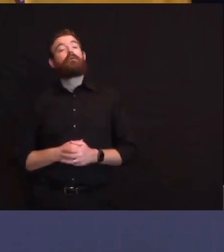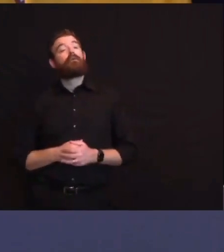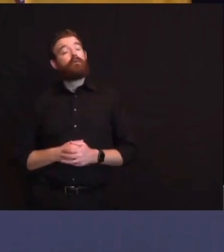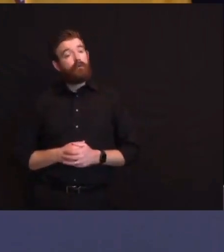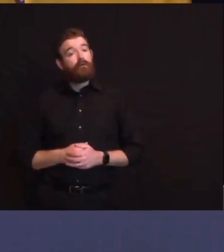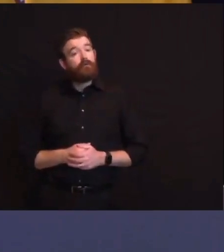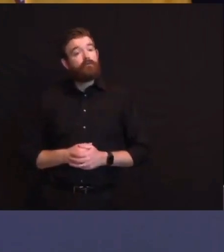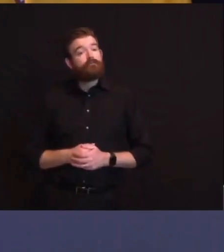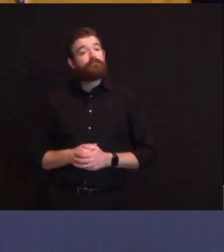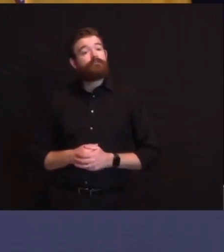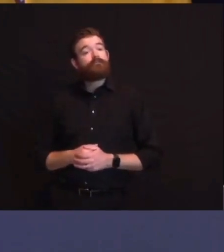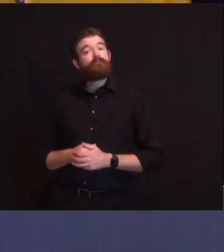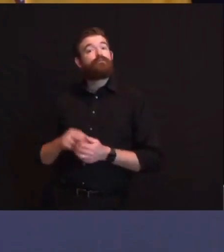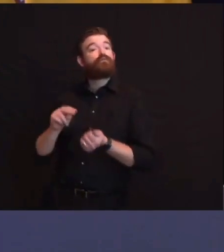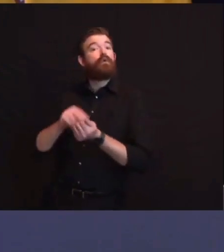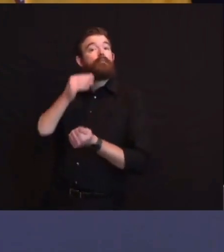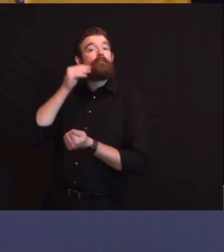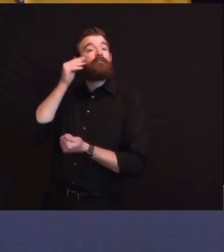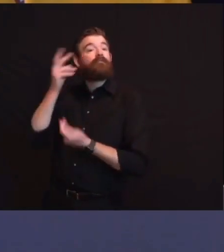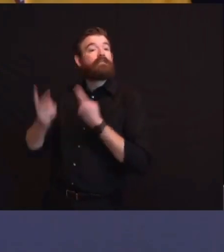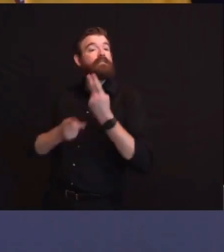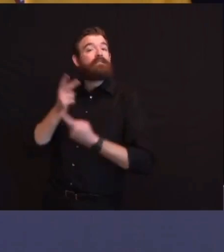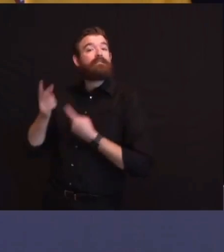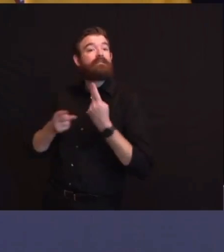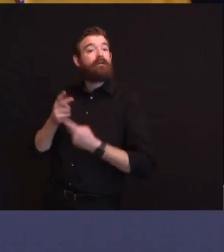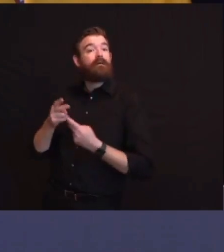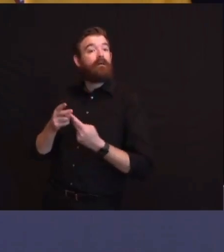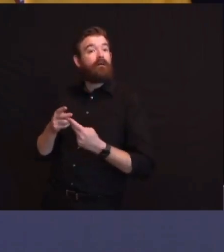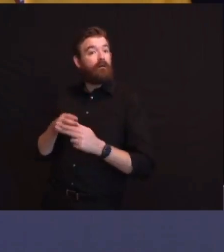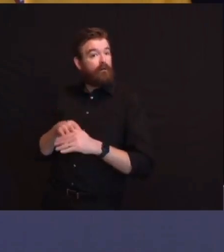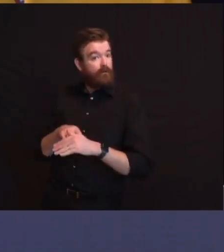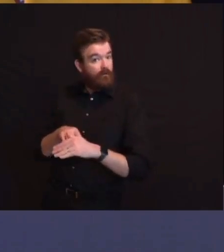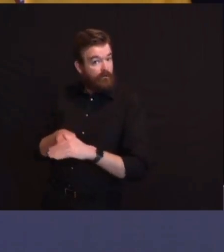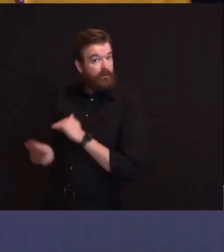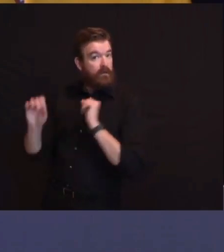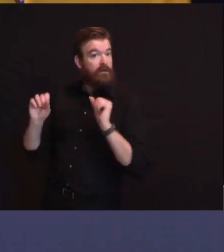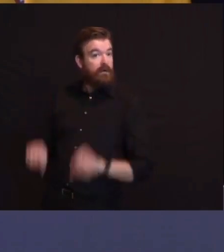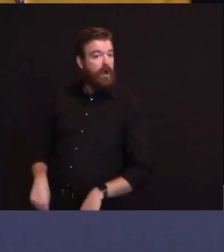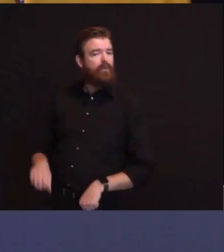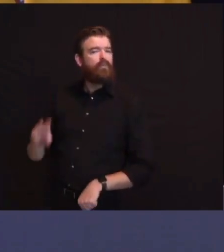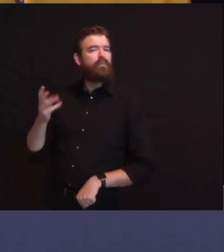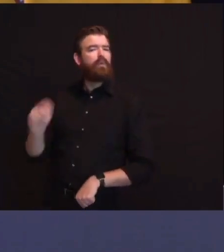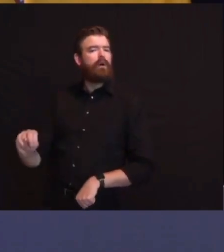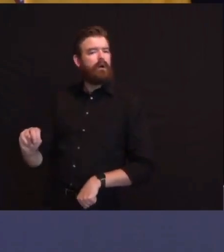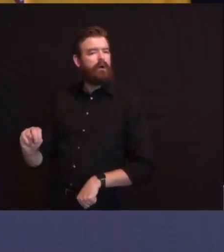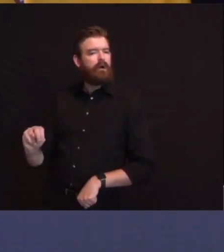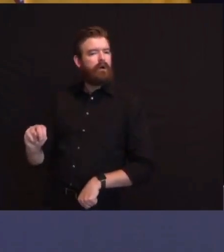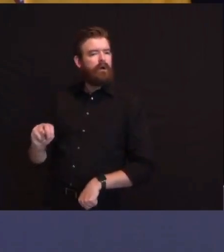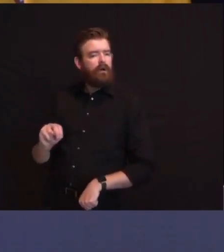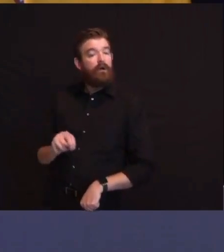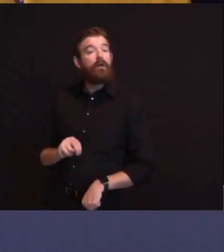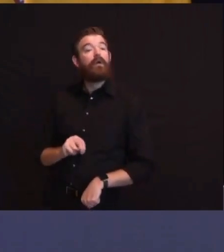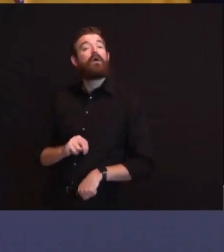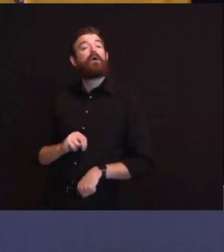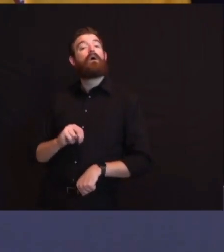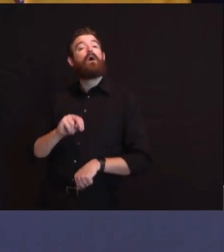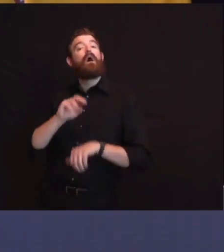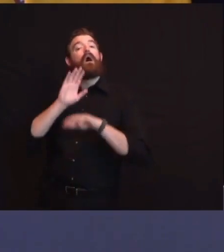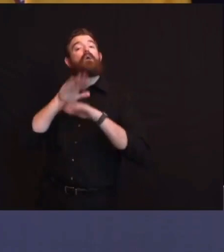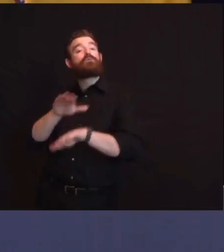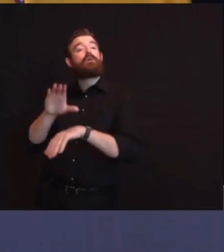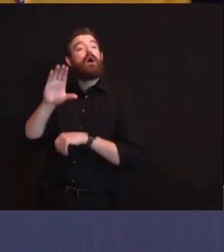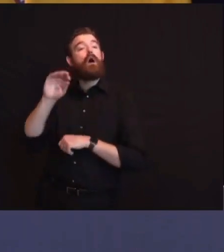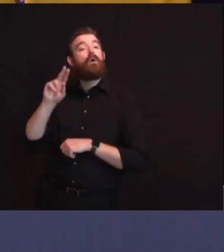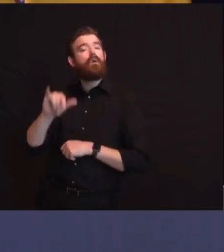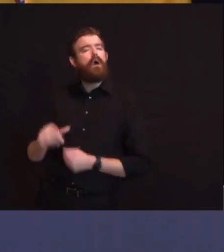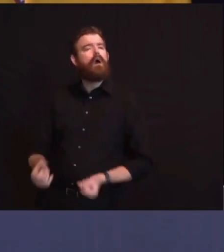government is more lenient than New Jersey is on that. How many tests are being conducted each day in Ocean County? Could we get a positivity rate every